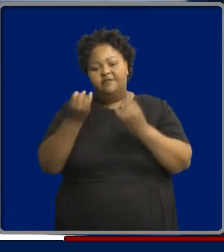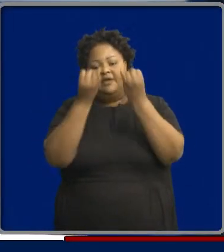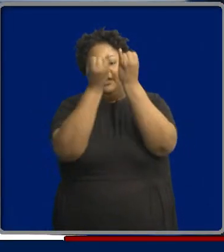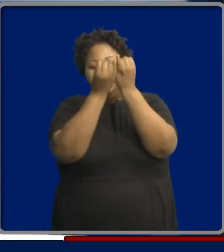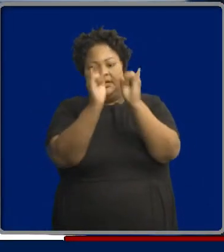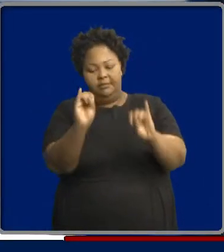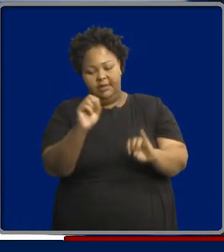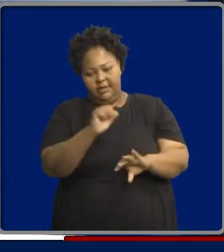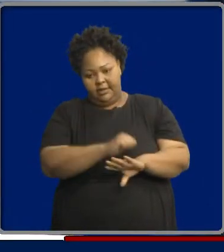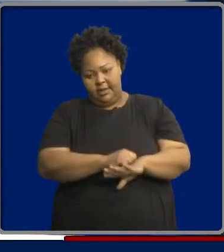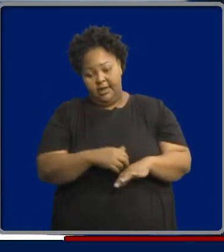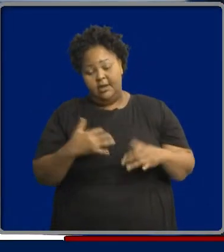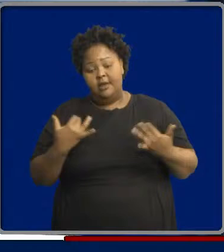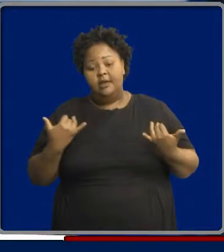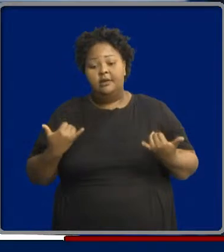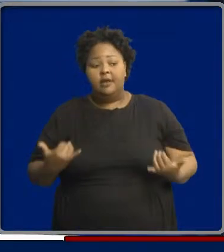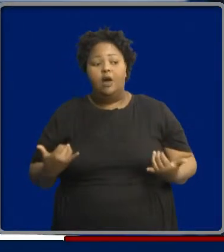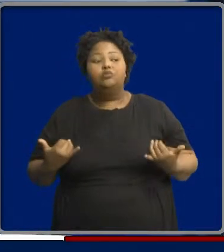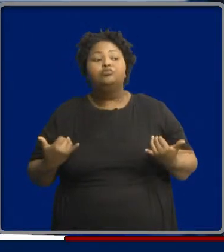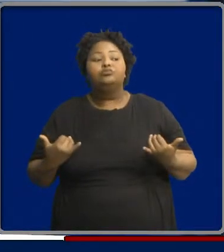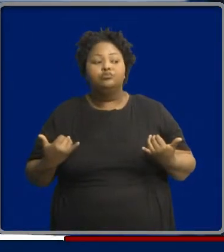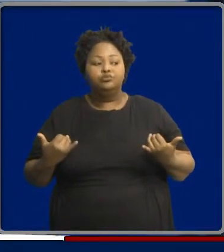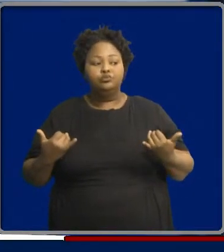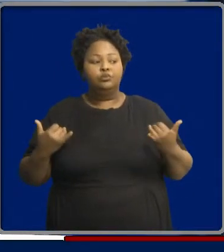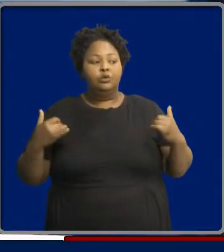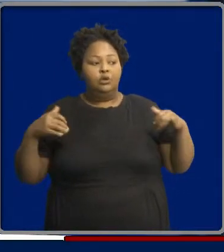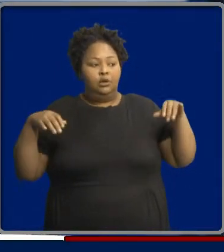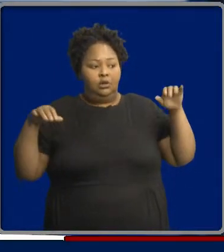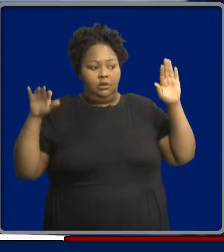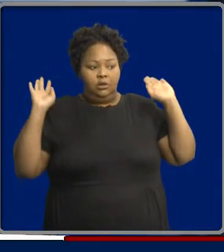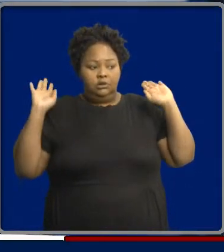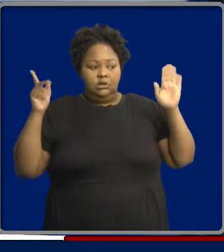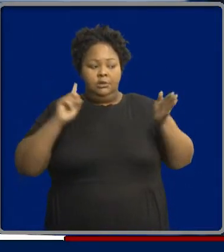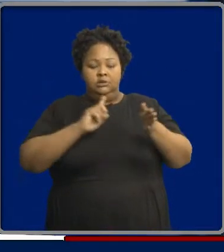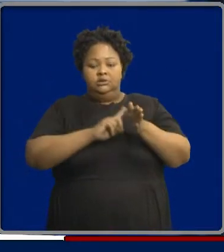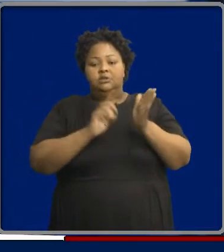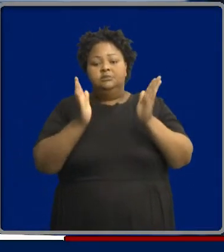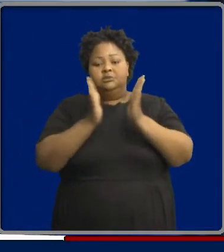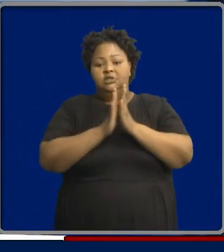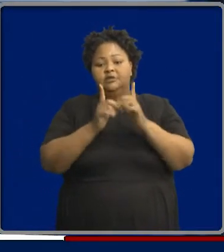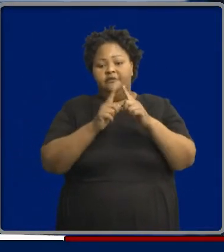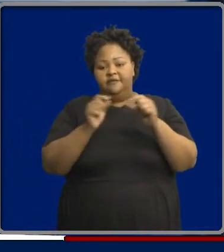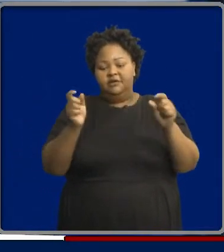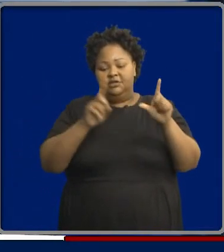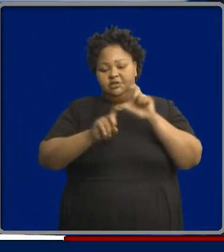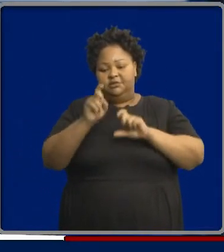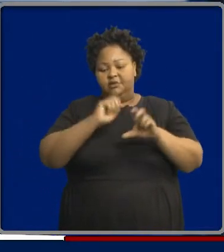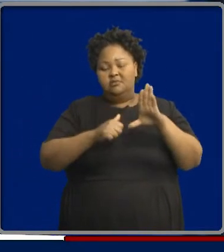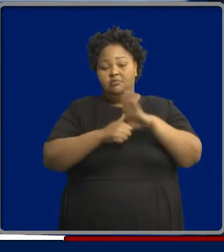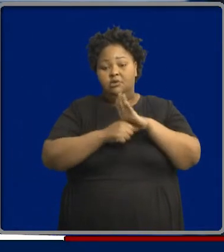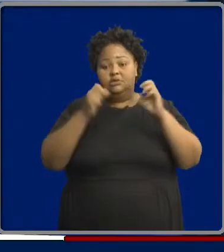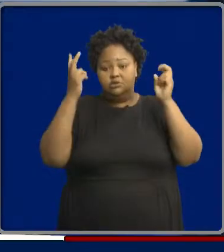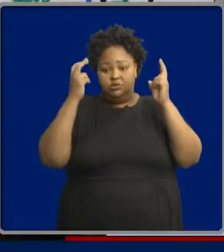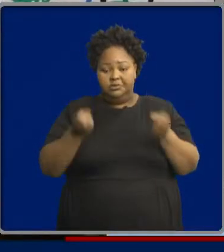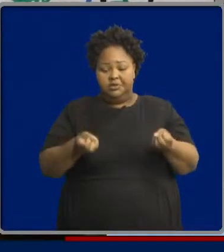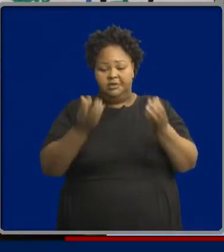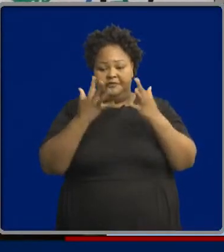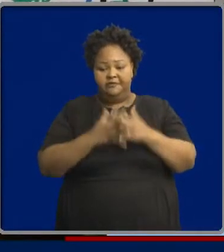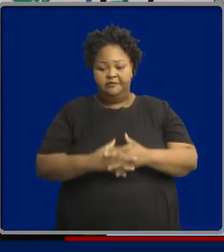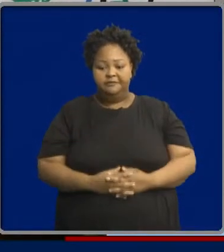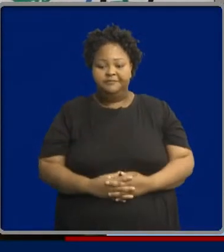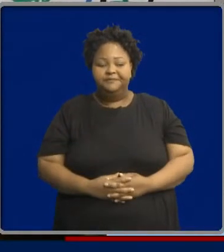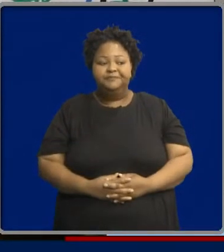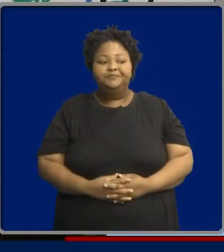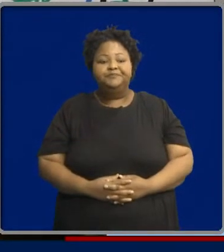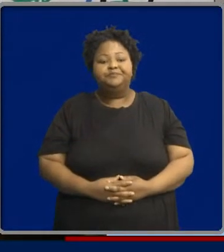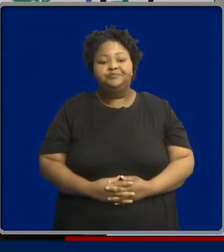Right, and that's how we come to the conclusion of the news at 10 at Eswatini TV. Before we go, here's a quick reminder of news-making headlines tonight.